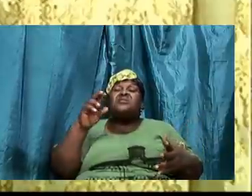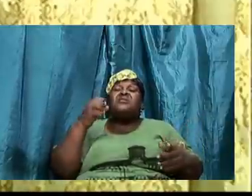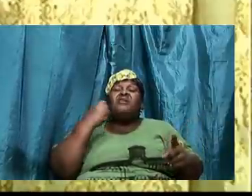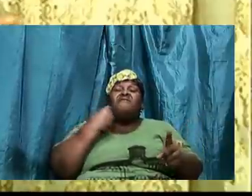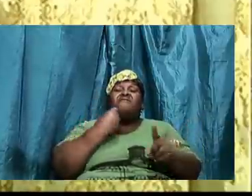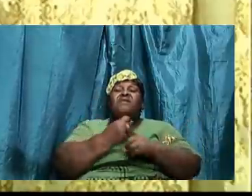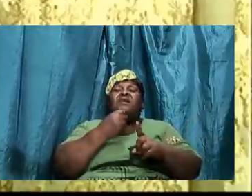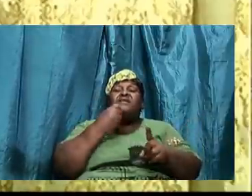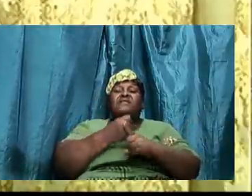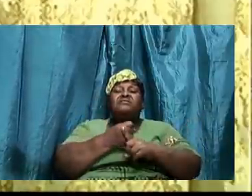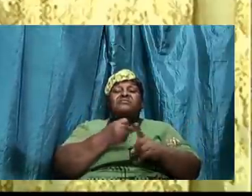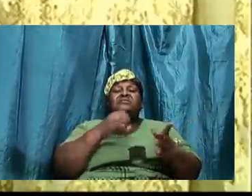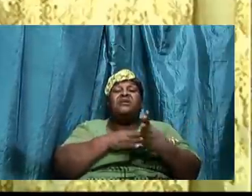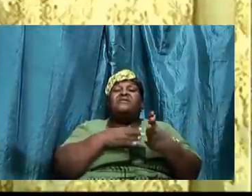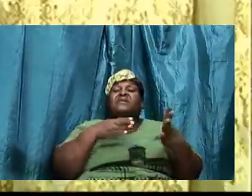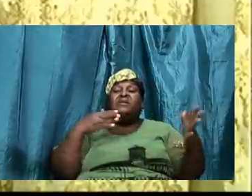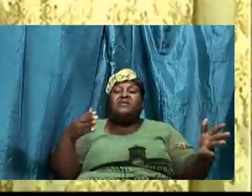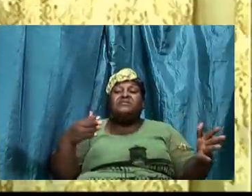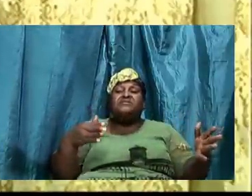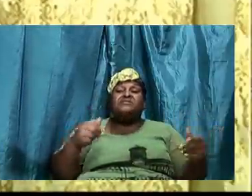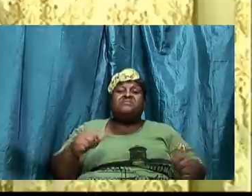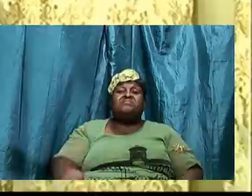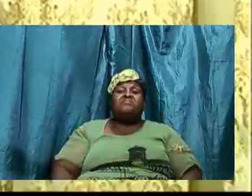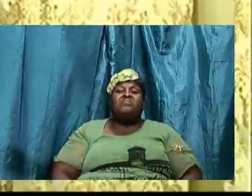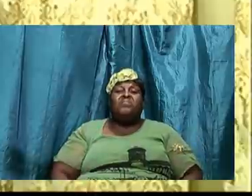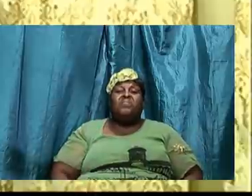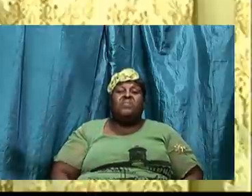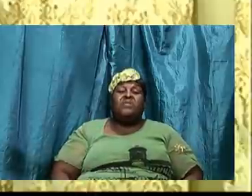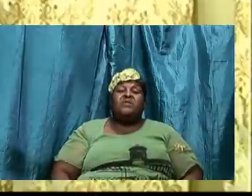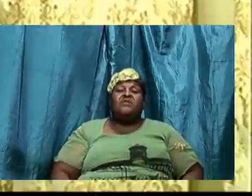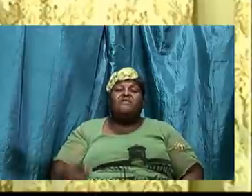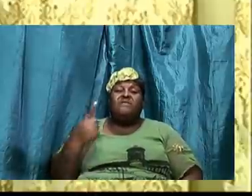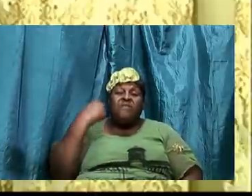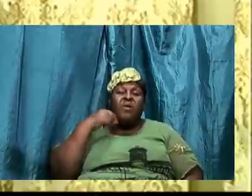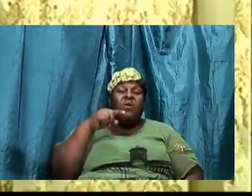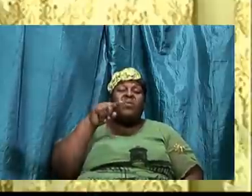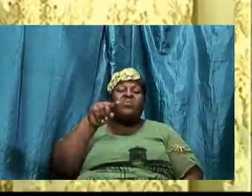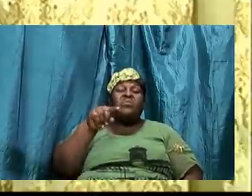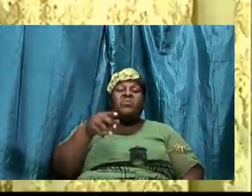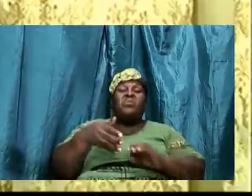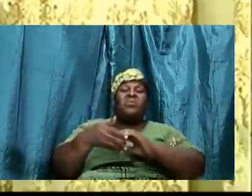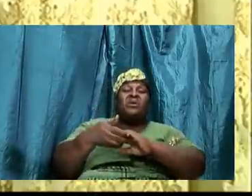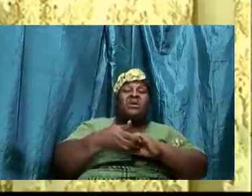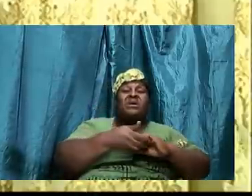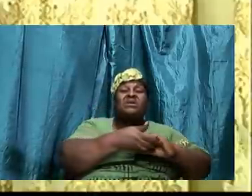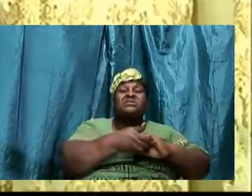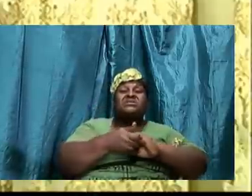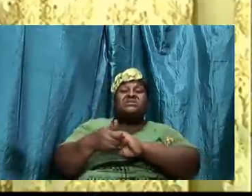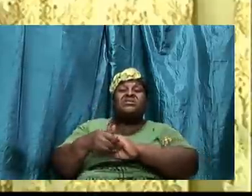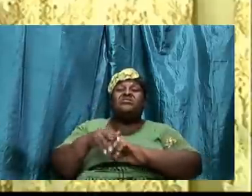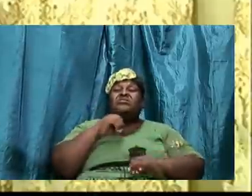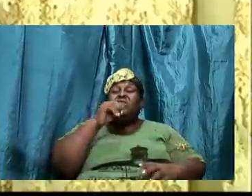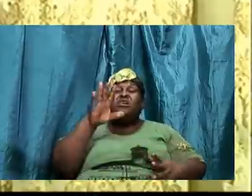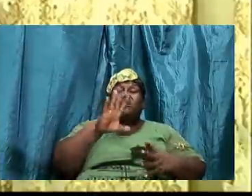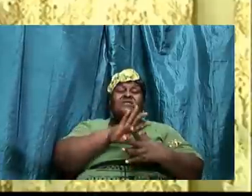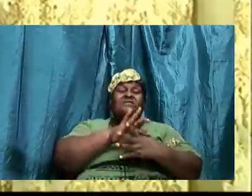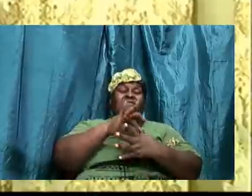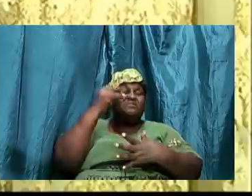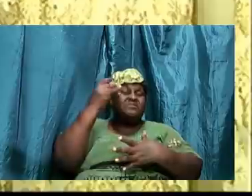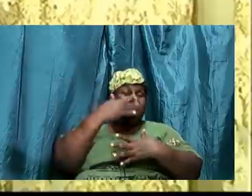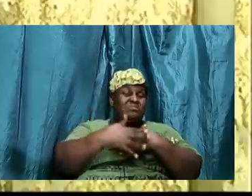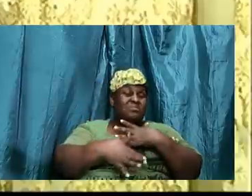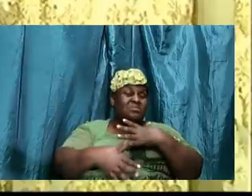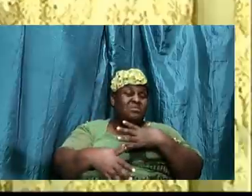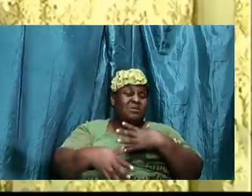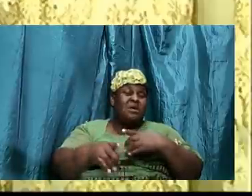of Ephesians 6 verses 12 says, for you wrestle, Jesus, not against flesh and blood, but against principalities